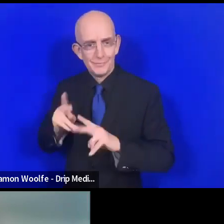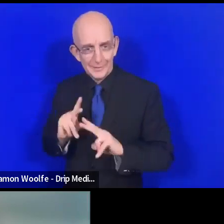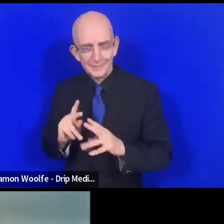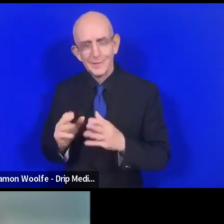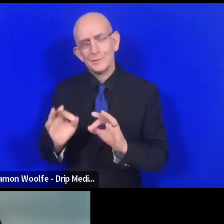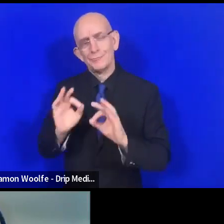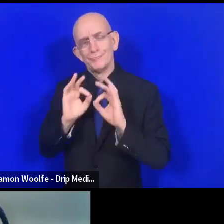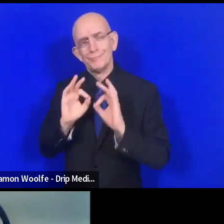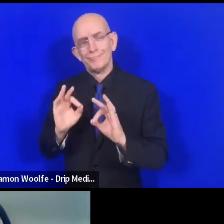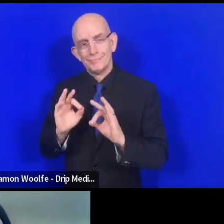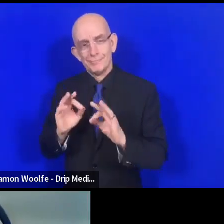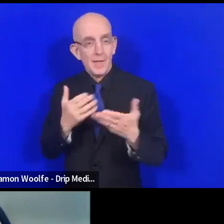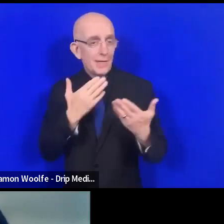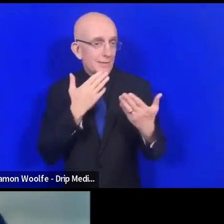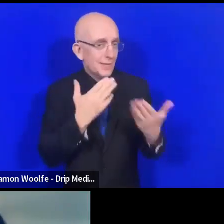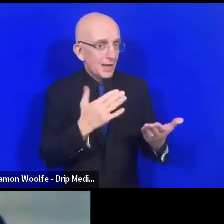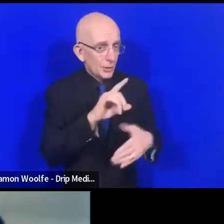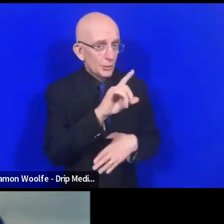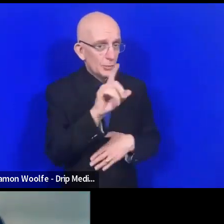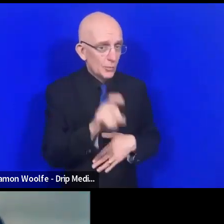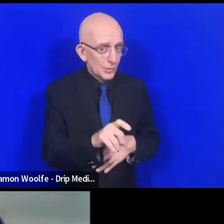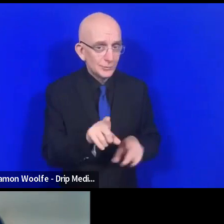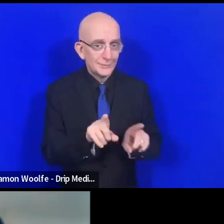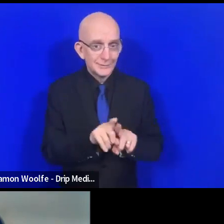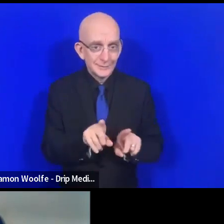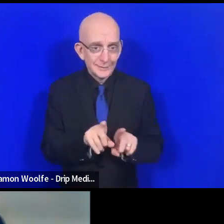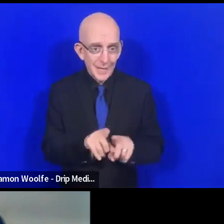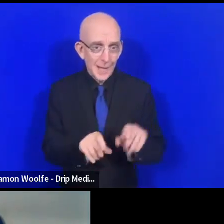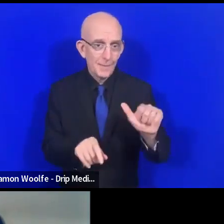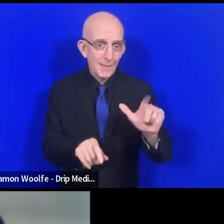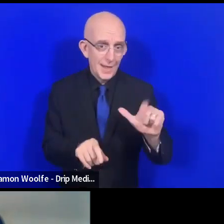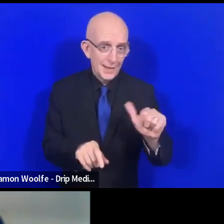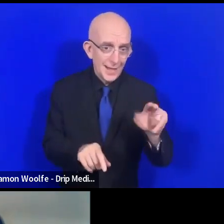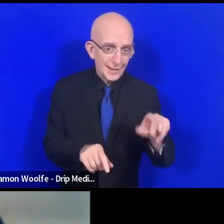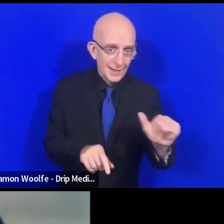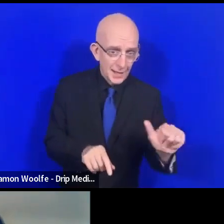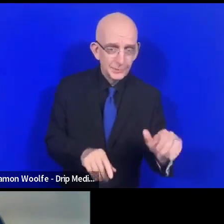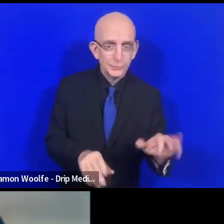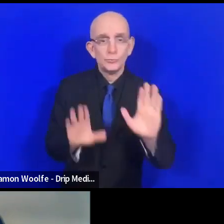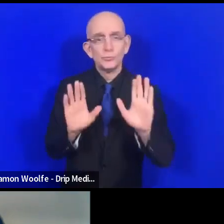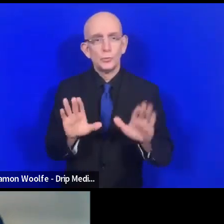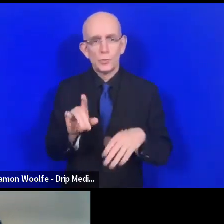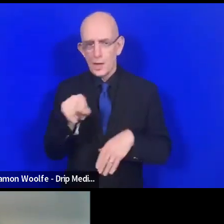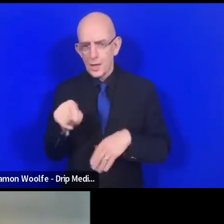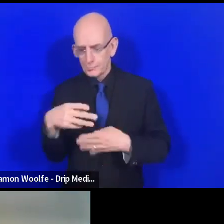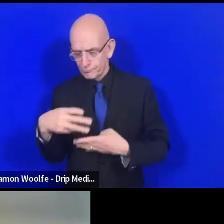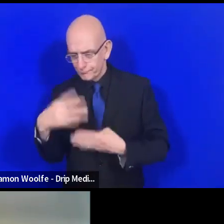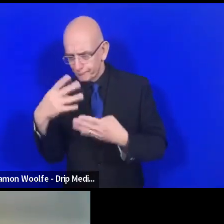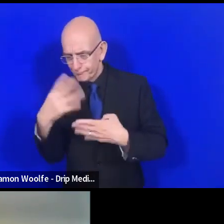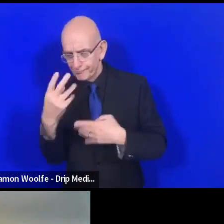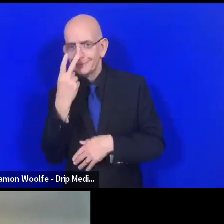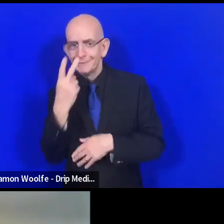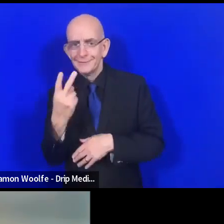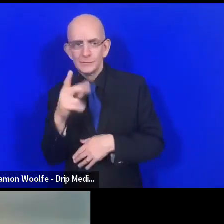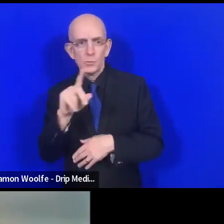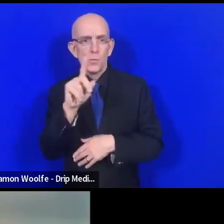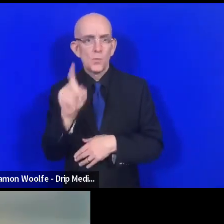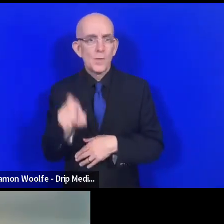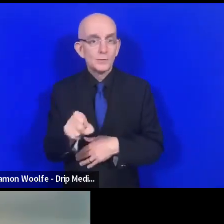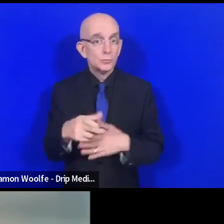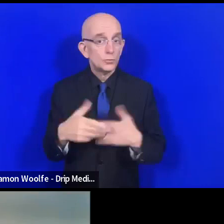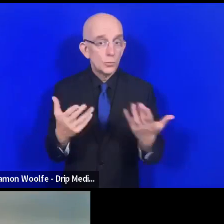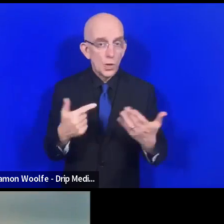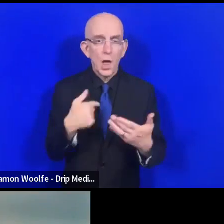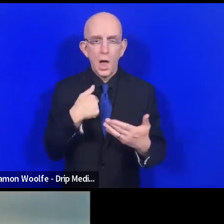well, which I'm going to read out loud in just a moment. It said, for those of us wanting to make our work more accessible, is there